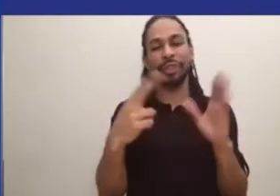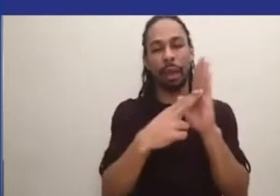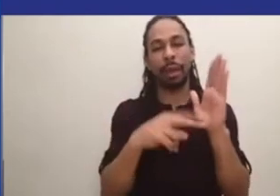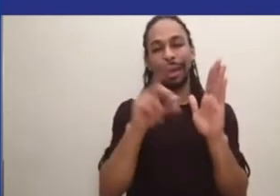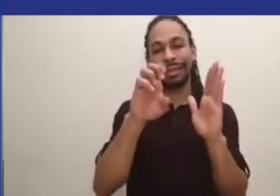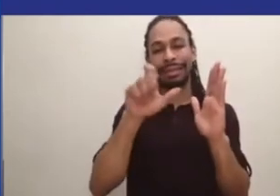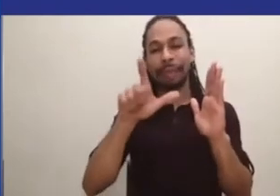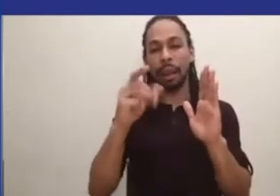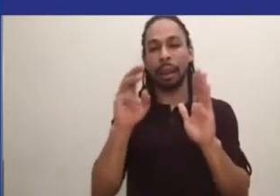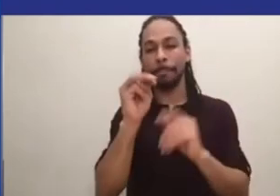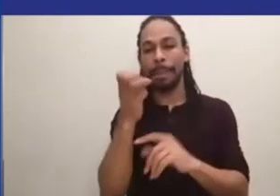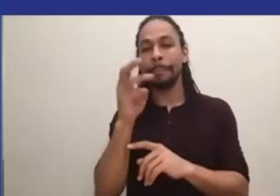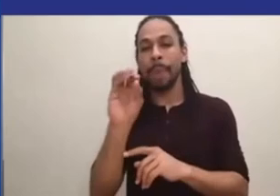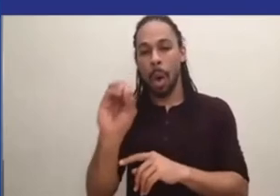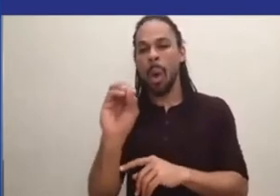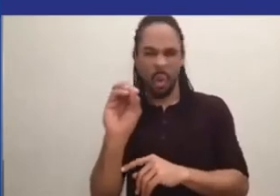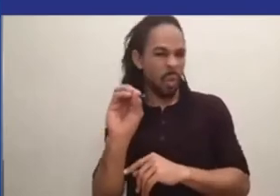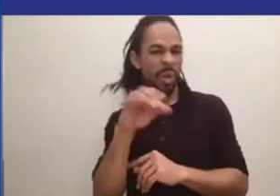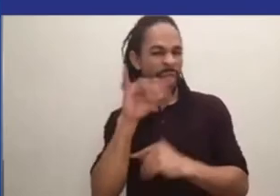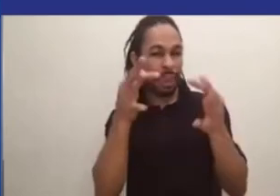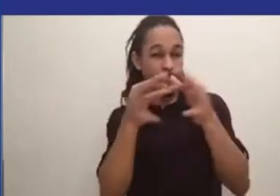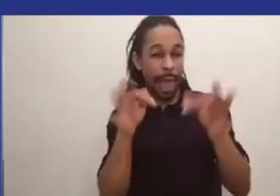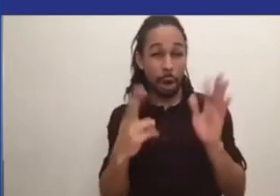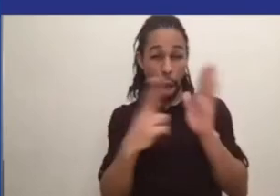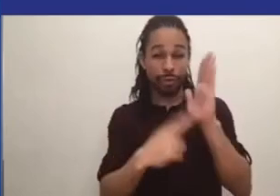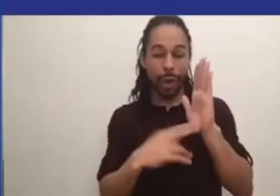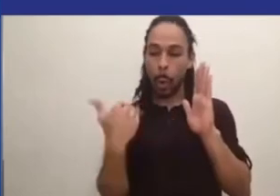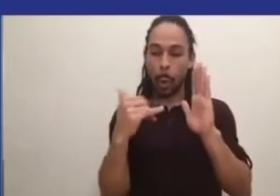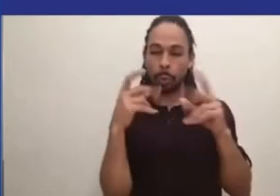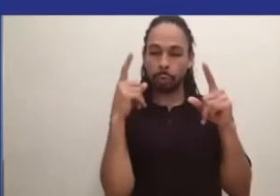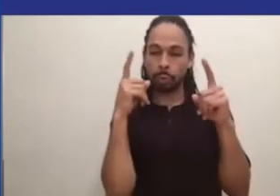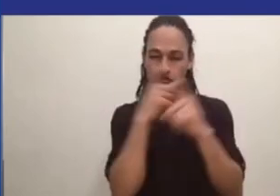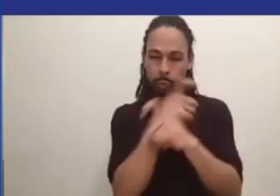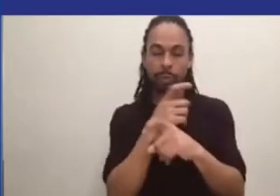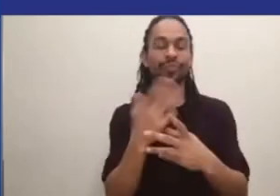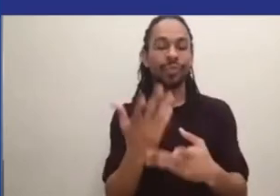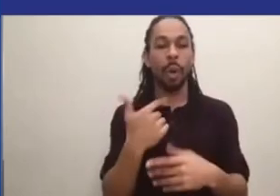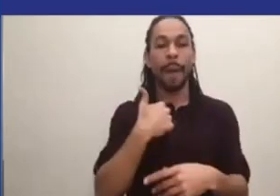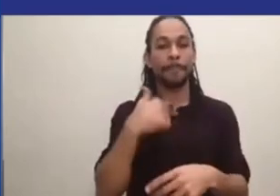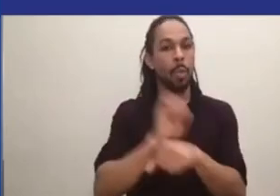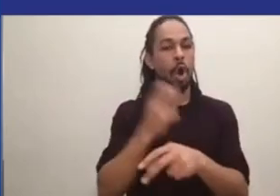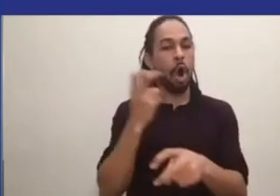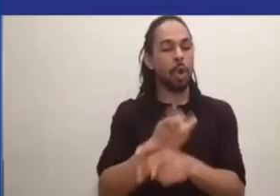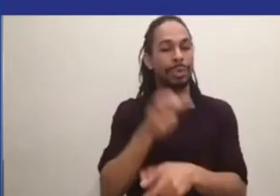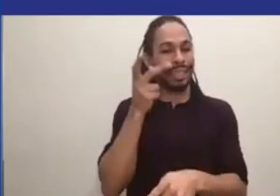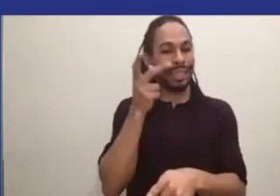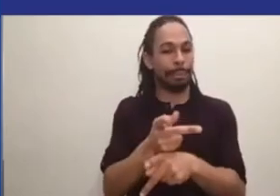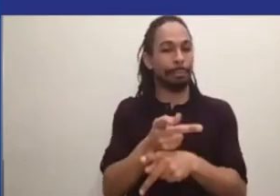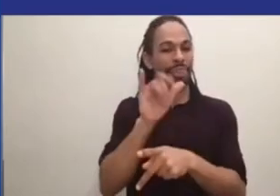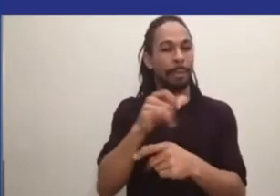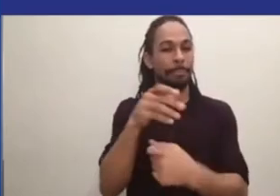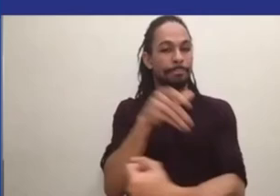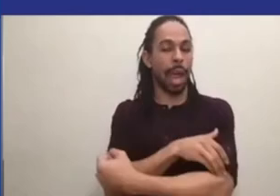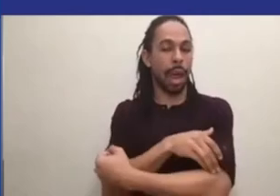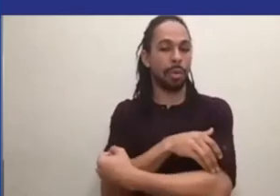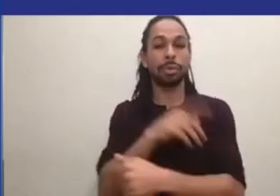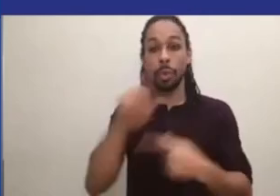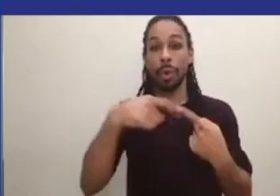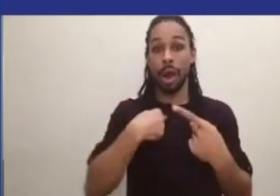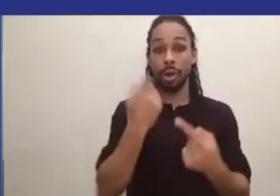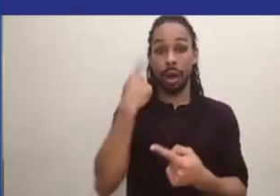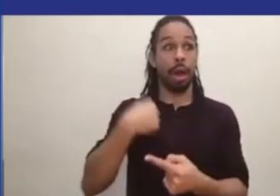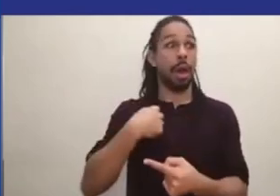been working really hard on keeping the power, you know. Once I've understand that I have the power, you know, it's keeping it